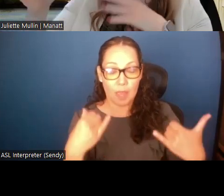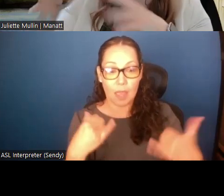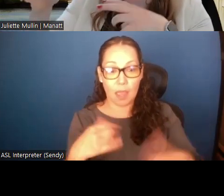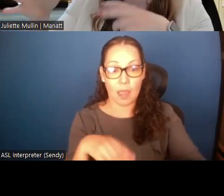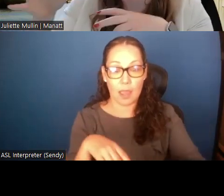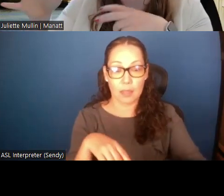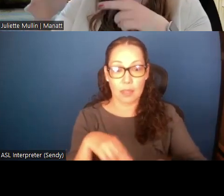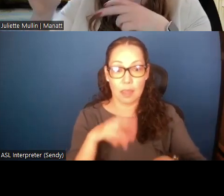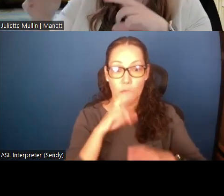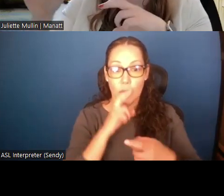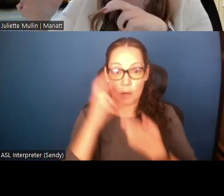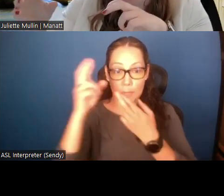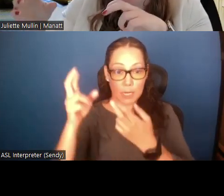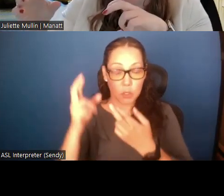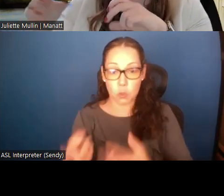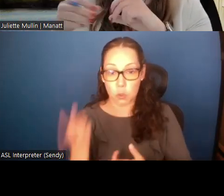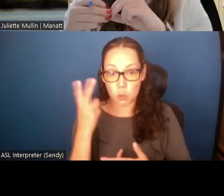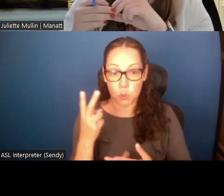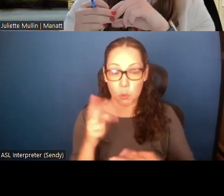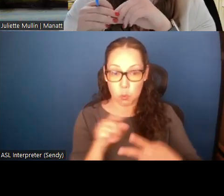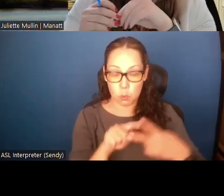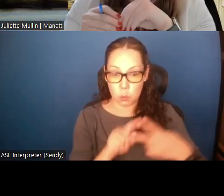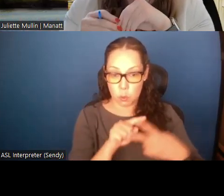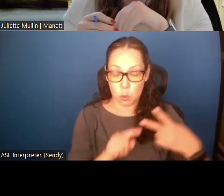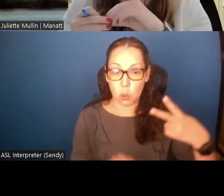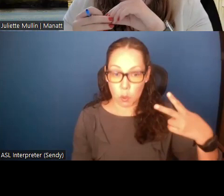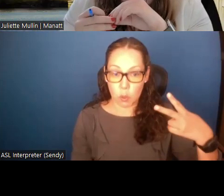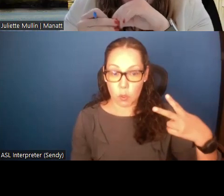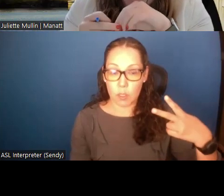the two areas we just aligned on workshopping a little bit further.